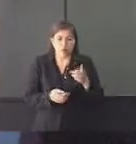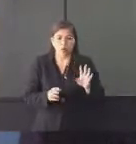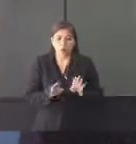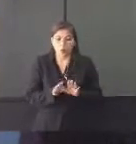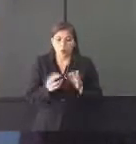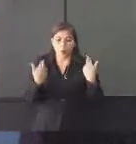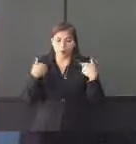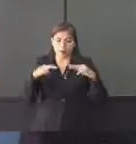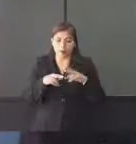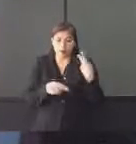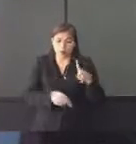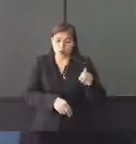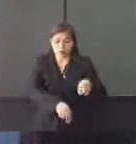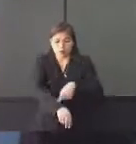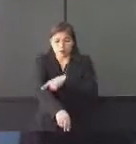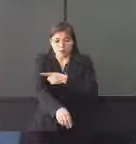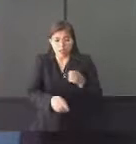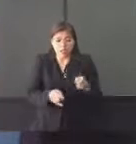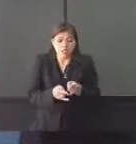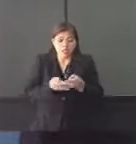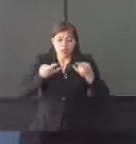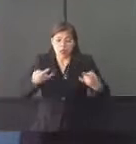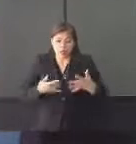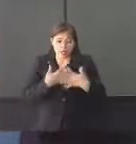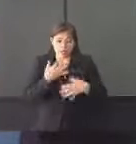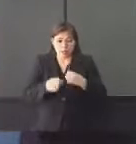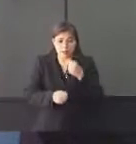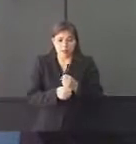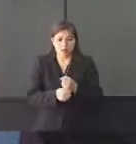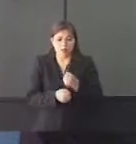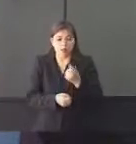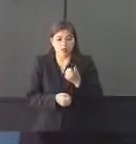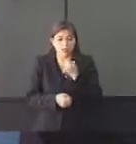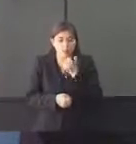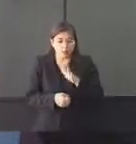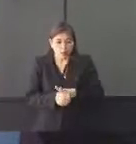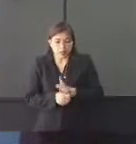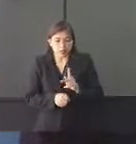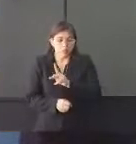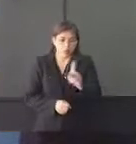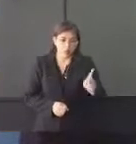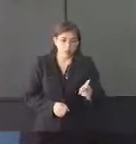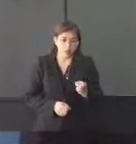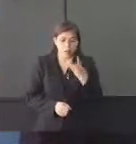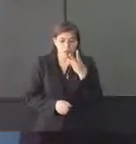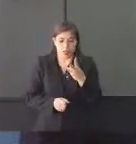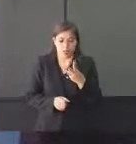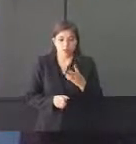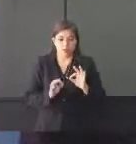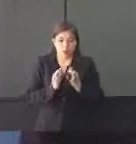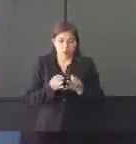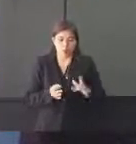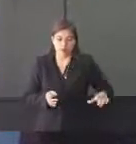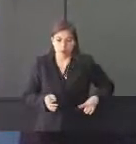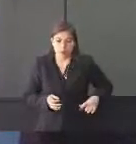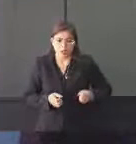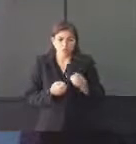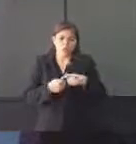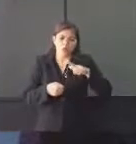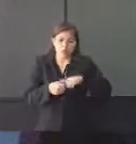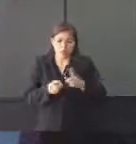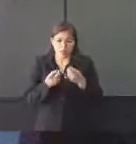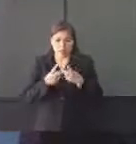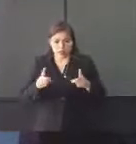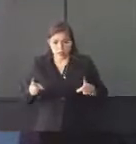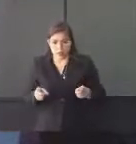Tlalpan as professor. She has a long track record of more than 15 years in public administration at the 3 levels of government in